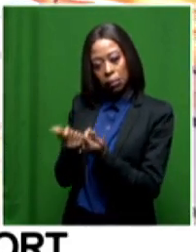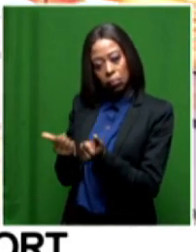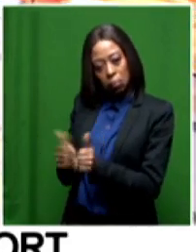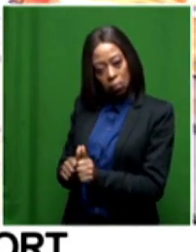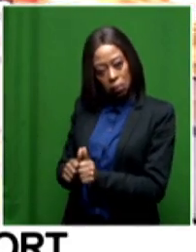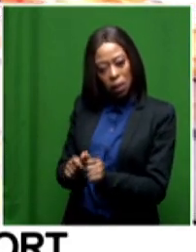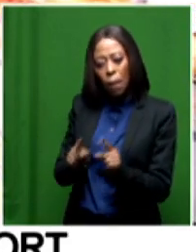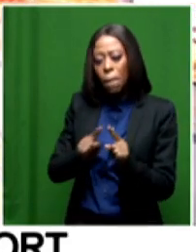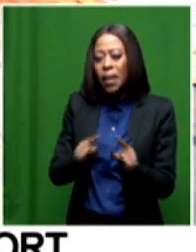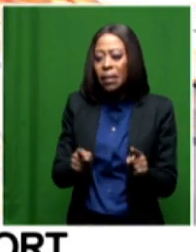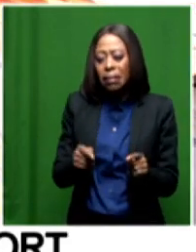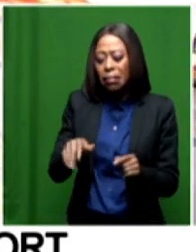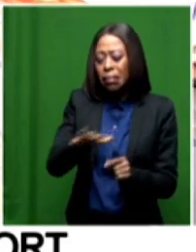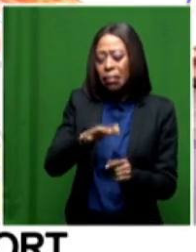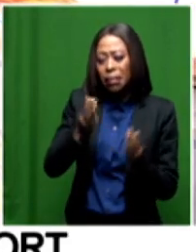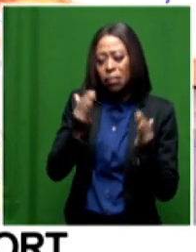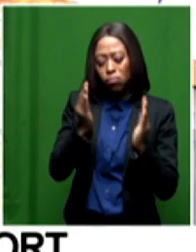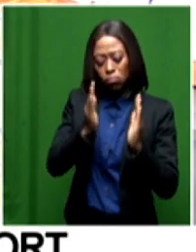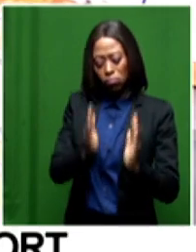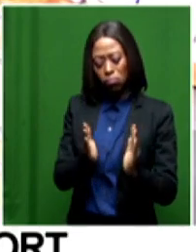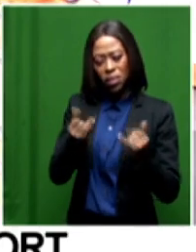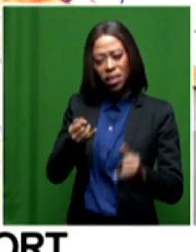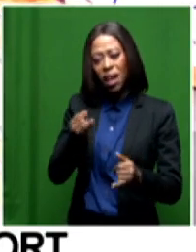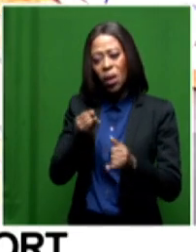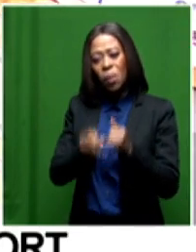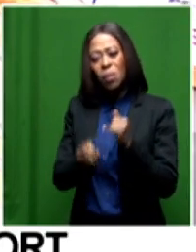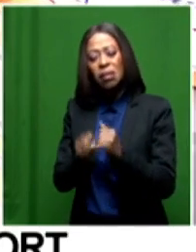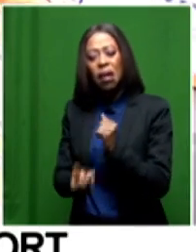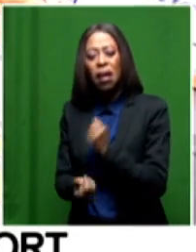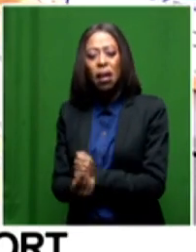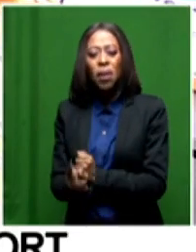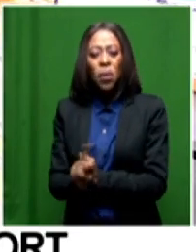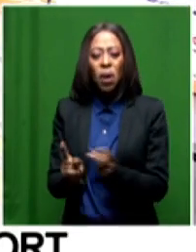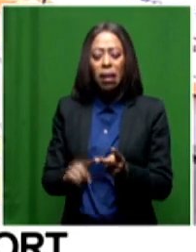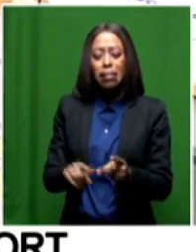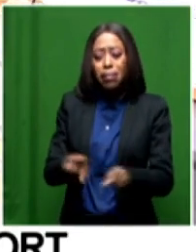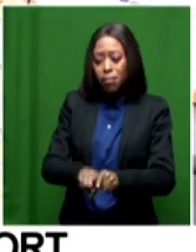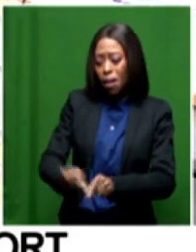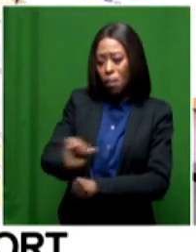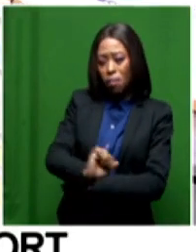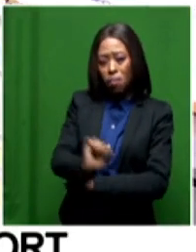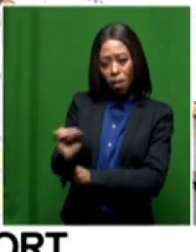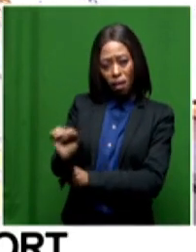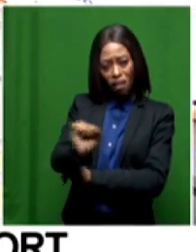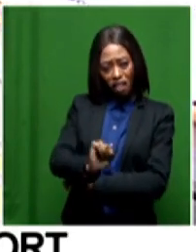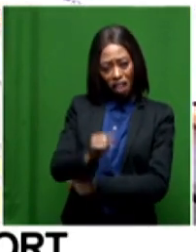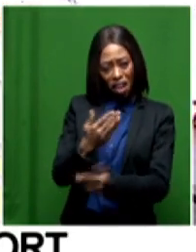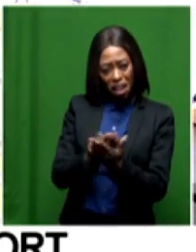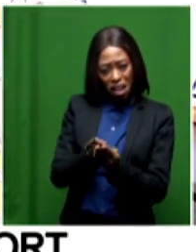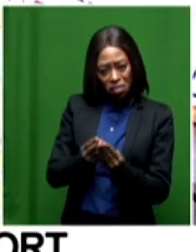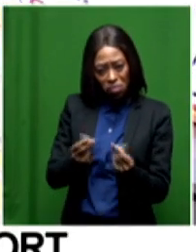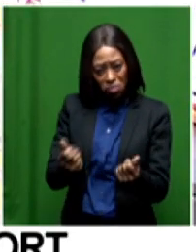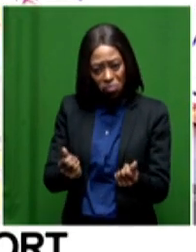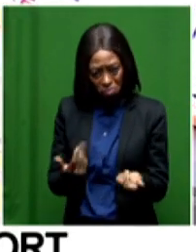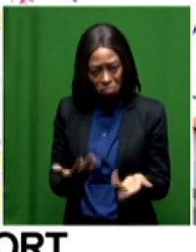actually gone wrong this season with Lewis Hamilton and that car? And can there actually be a